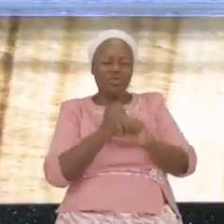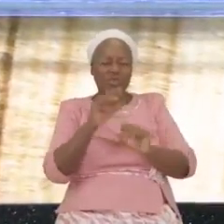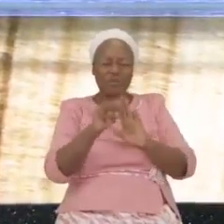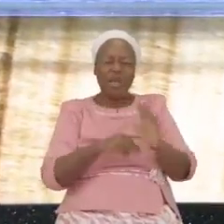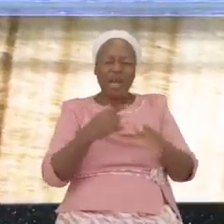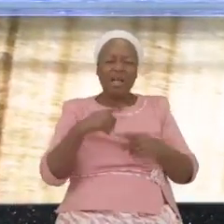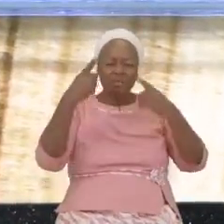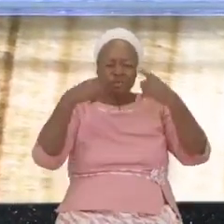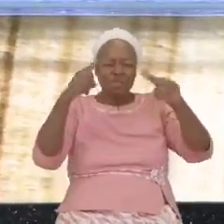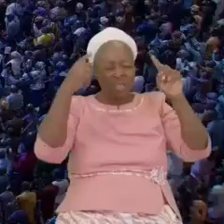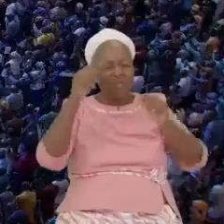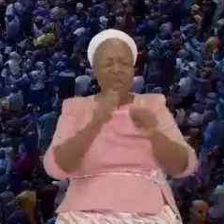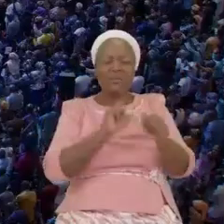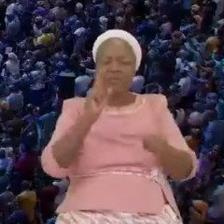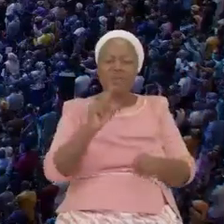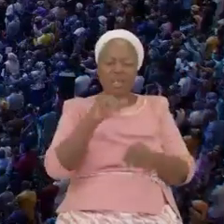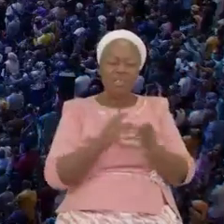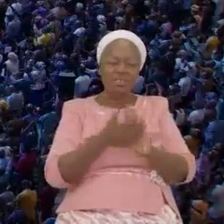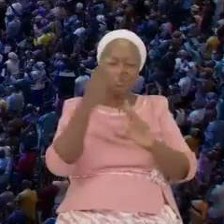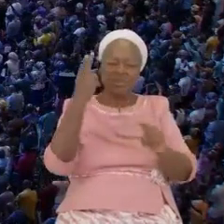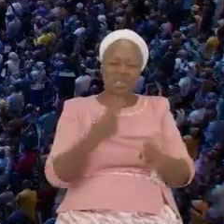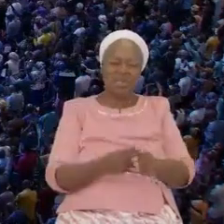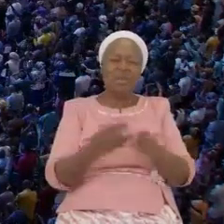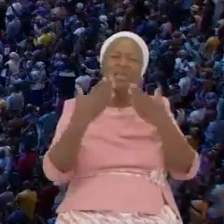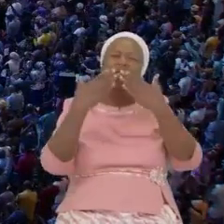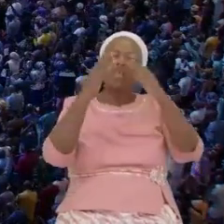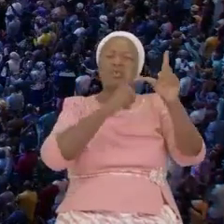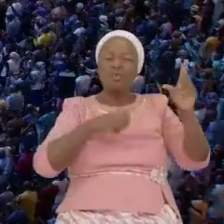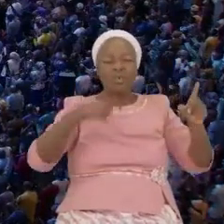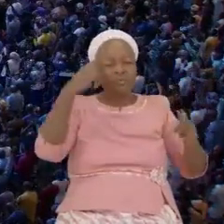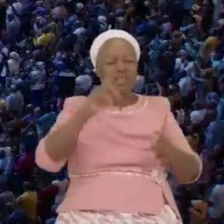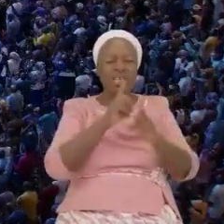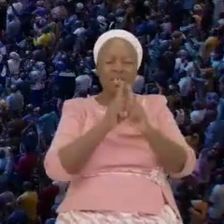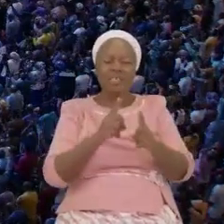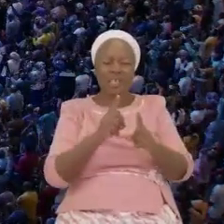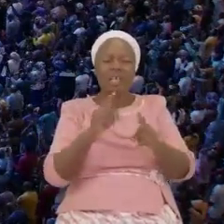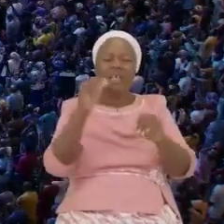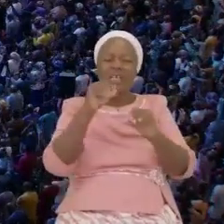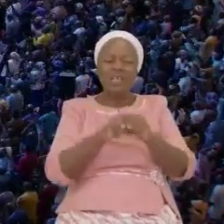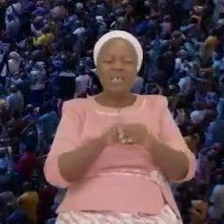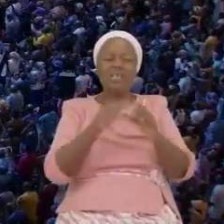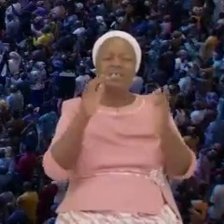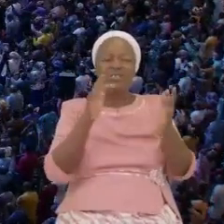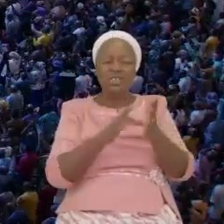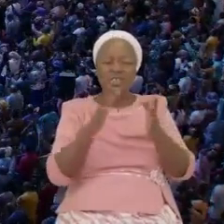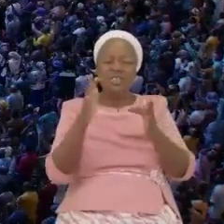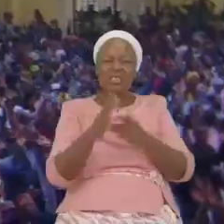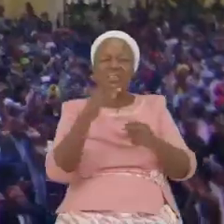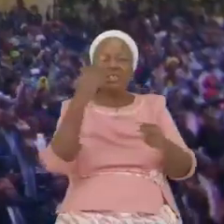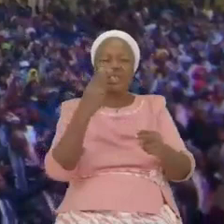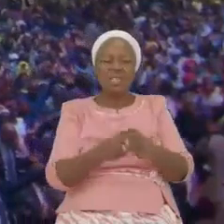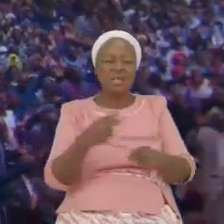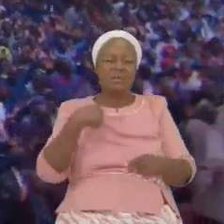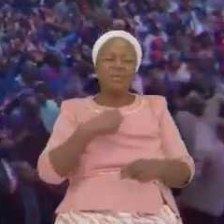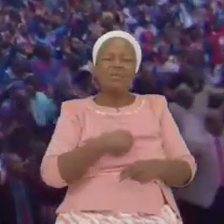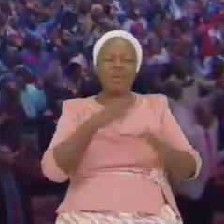and success for everyone. Thank you, Lord, for the answer. In Jesus'